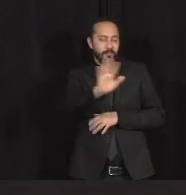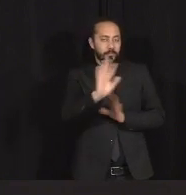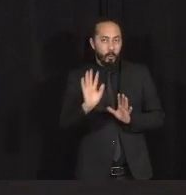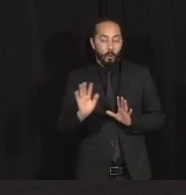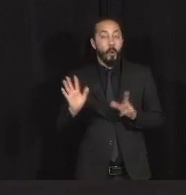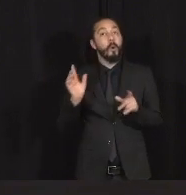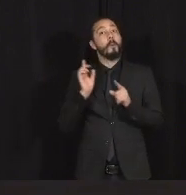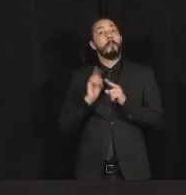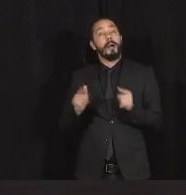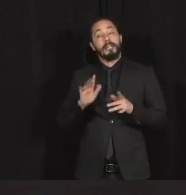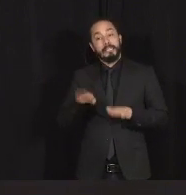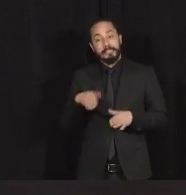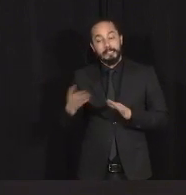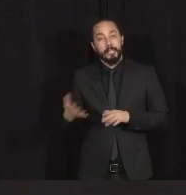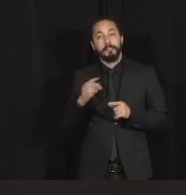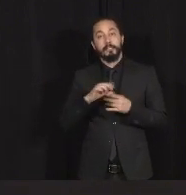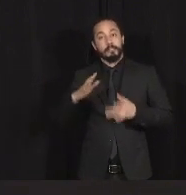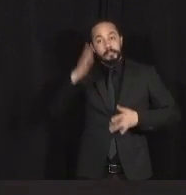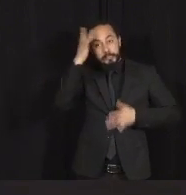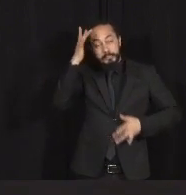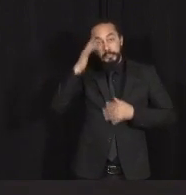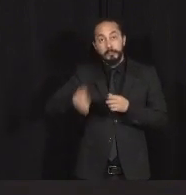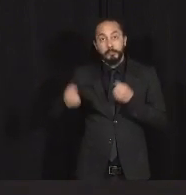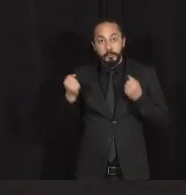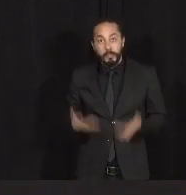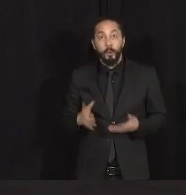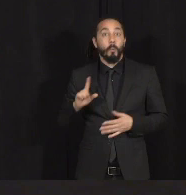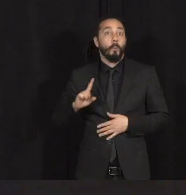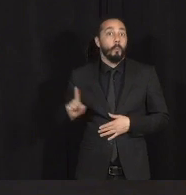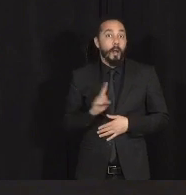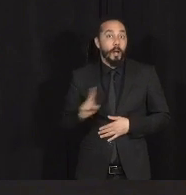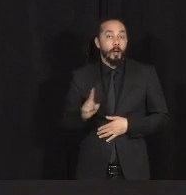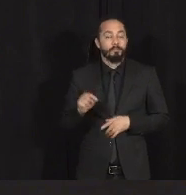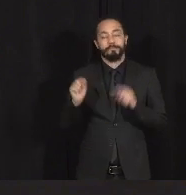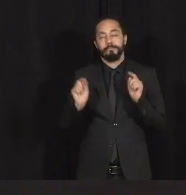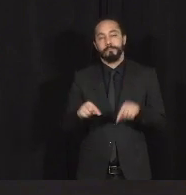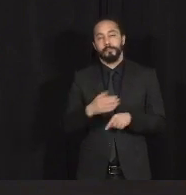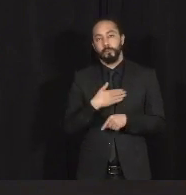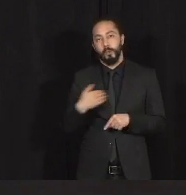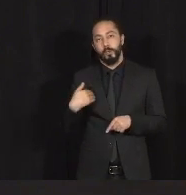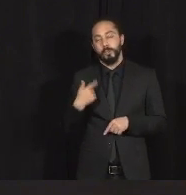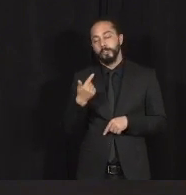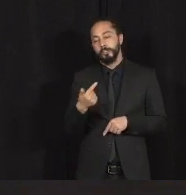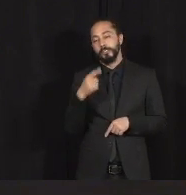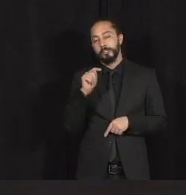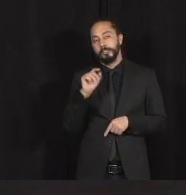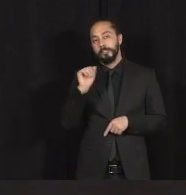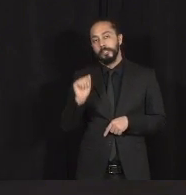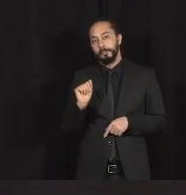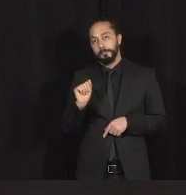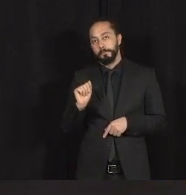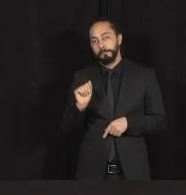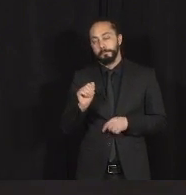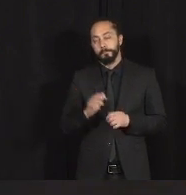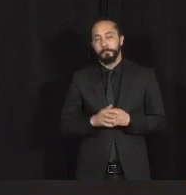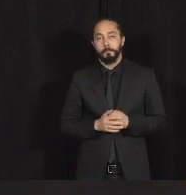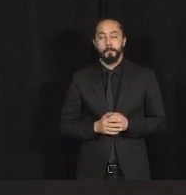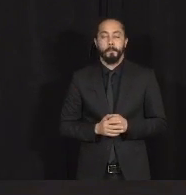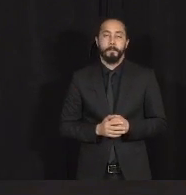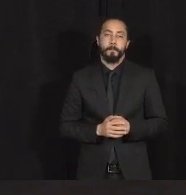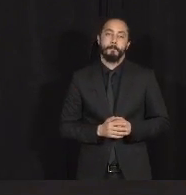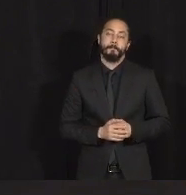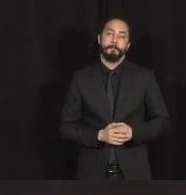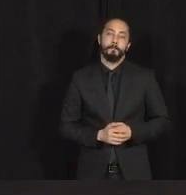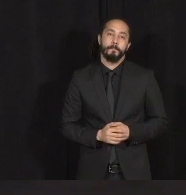the GTA. But really the measures that one would take are the